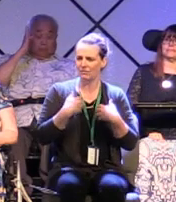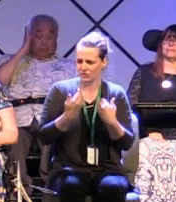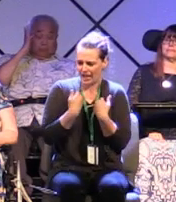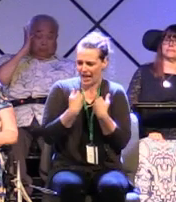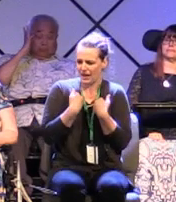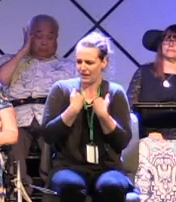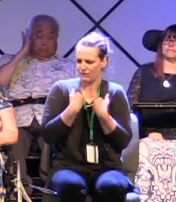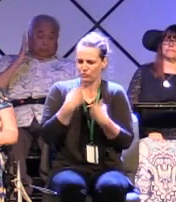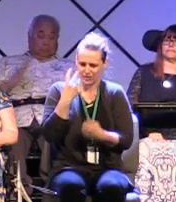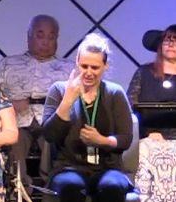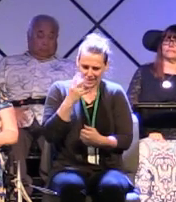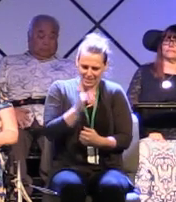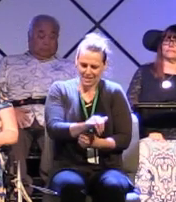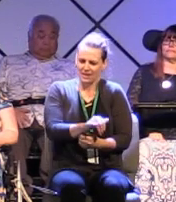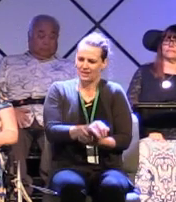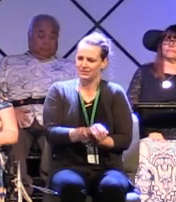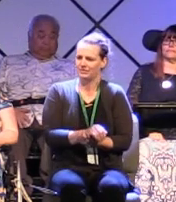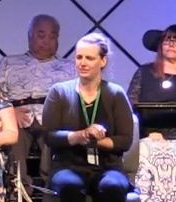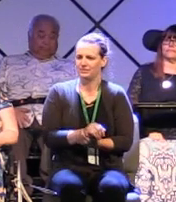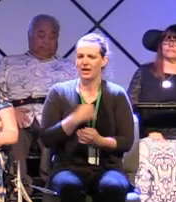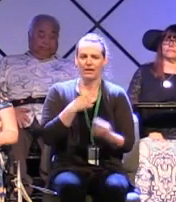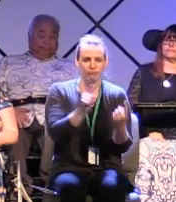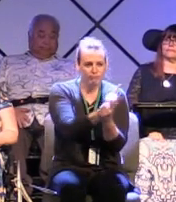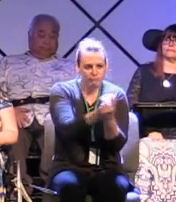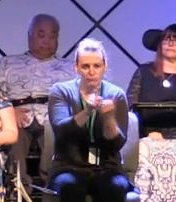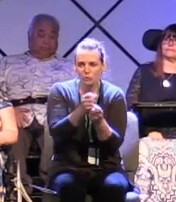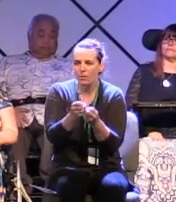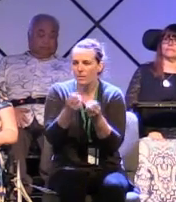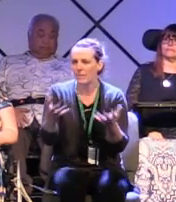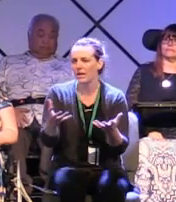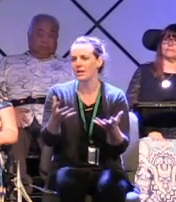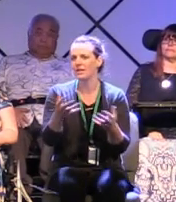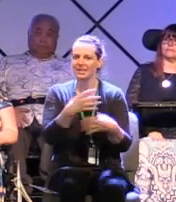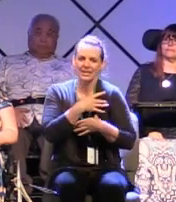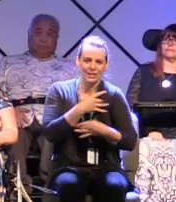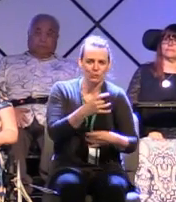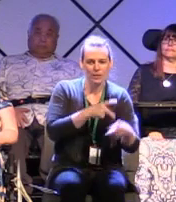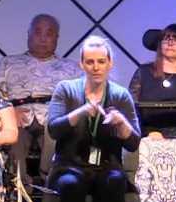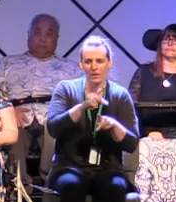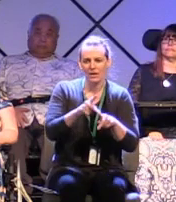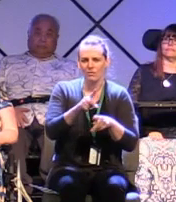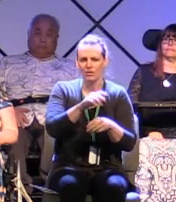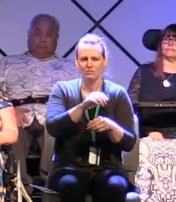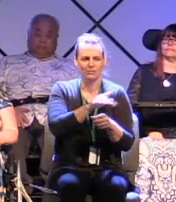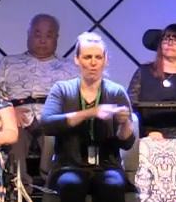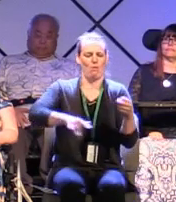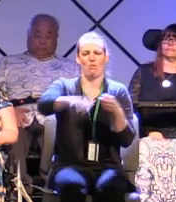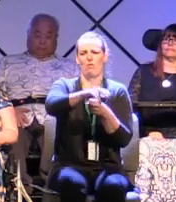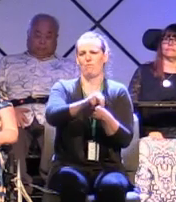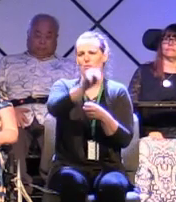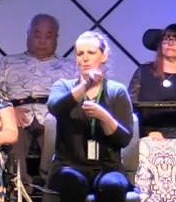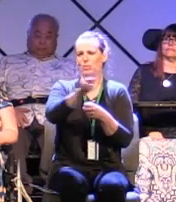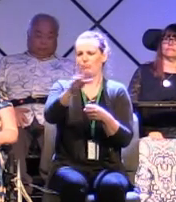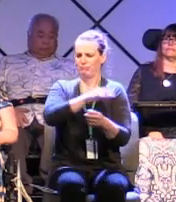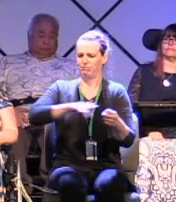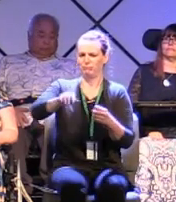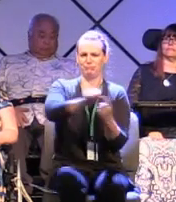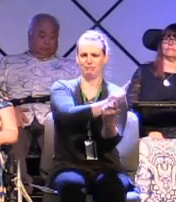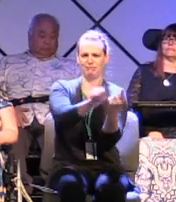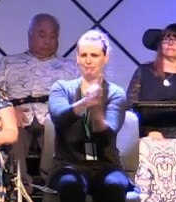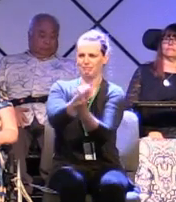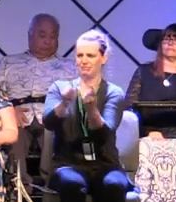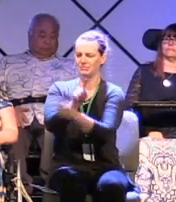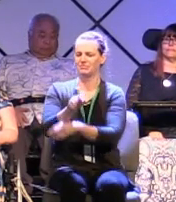have. I've met so many charismatic and interesting people from all over the Northwest. We all have